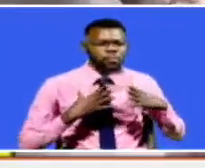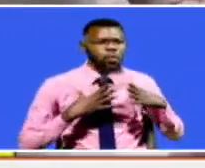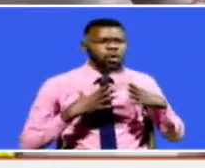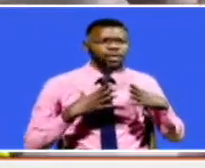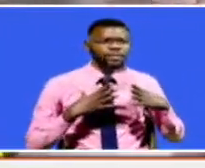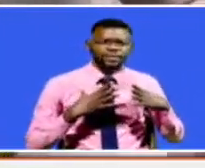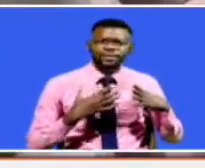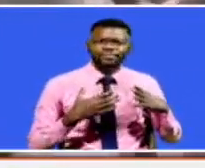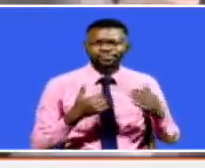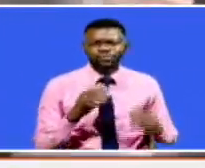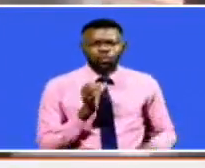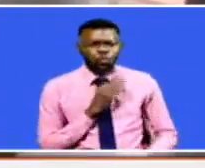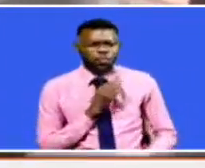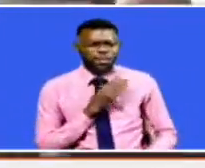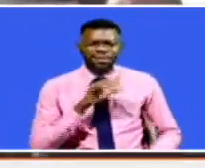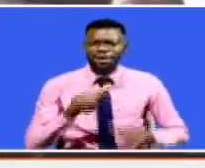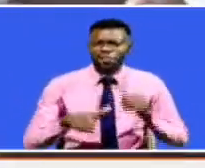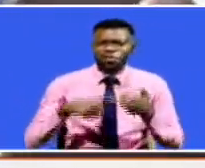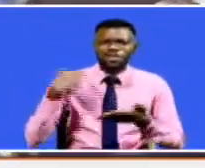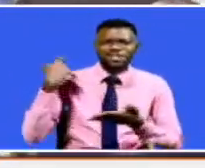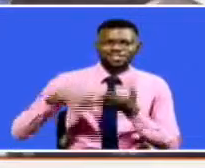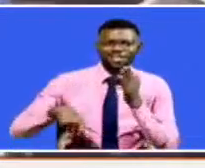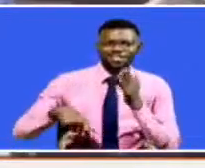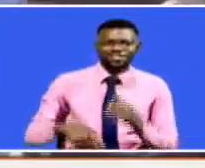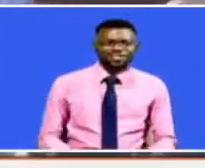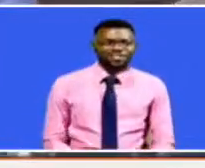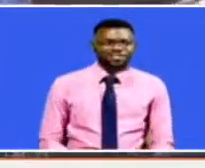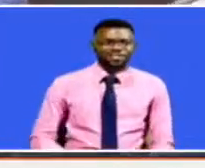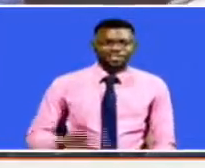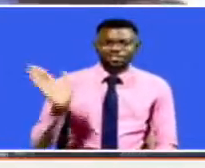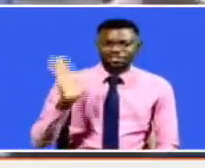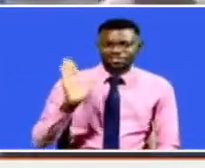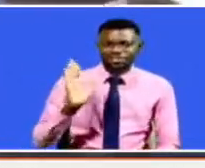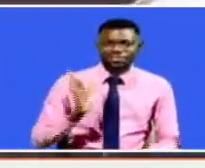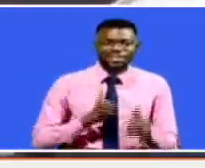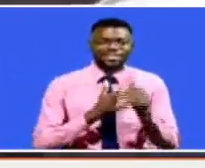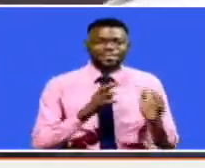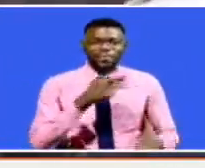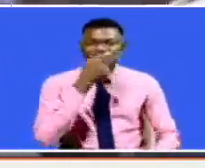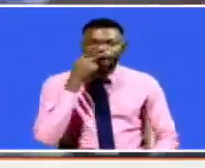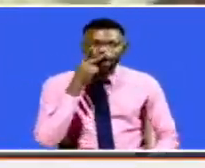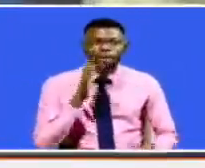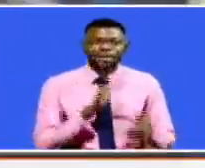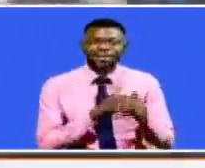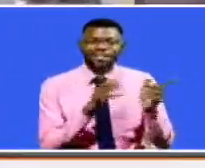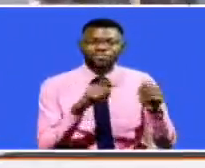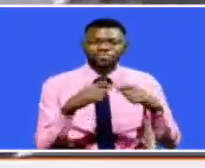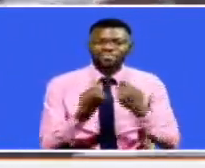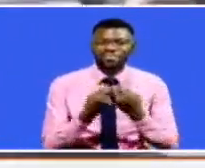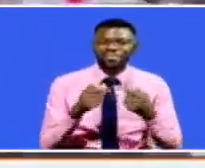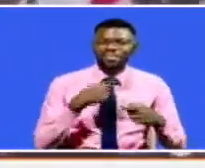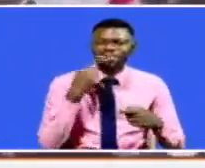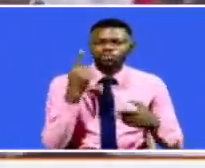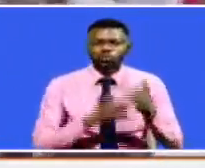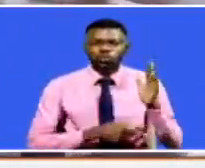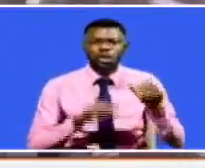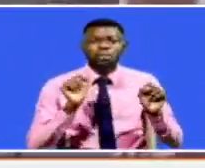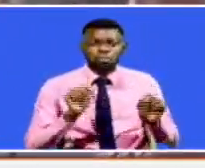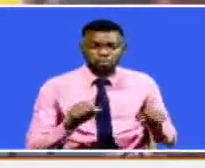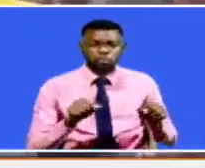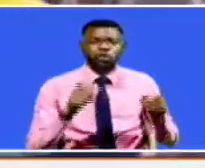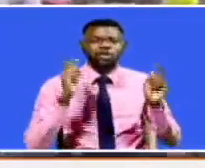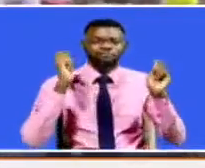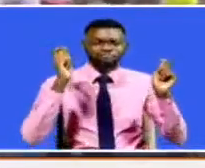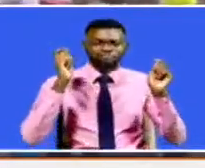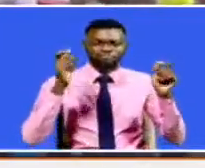living talk, forming greater fodder. Wiper leader Kalonzo Musyoka, who led the team threatening to resume street protests,